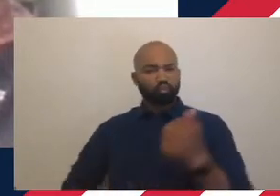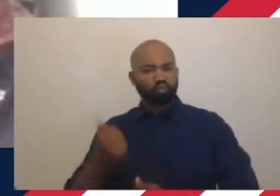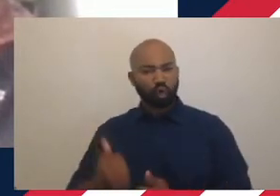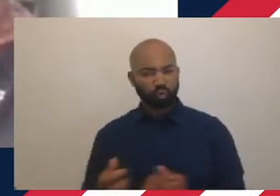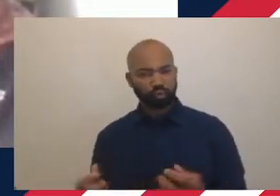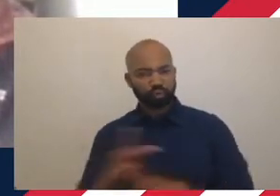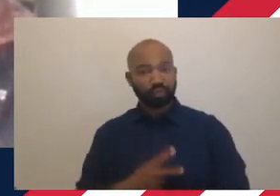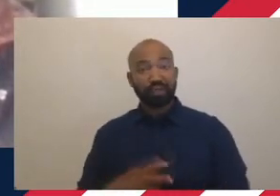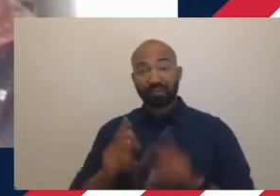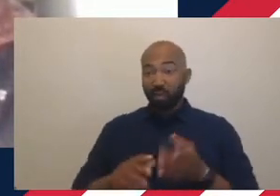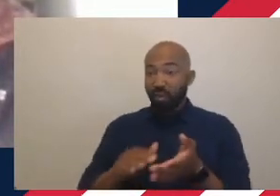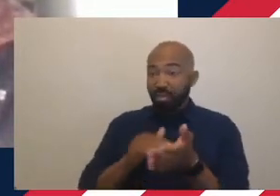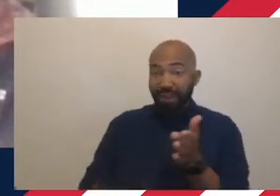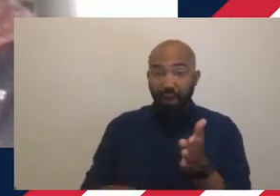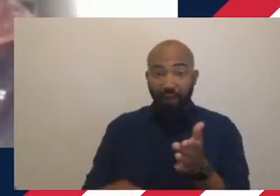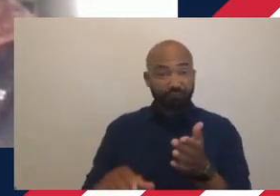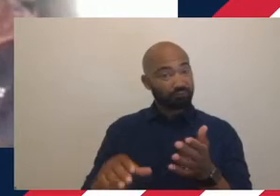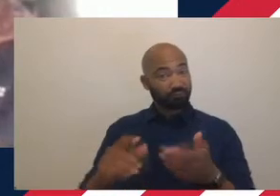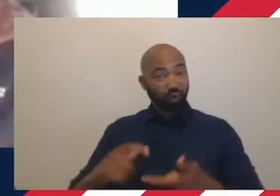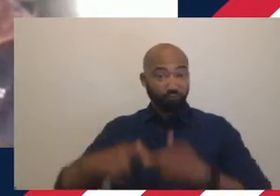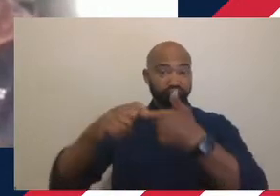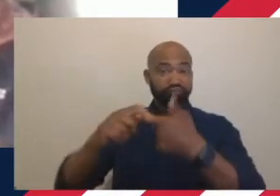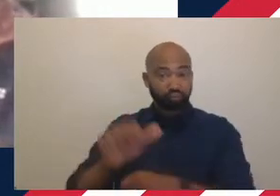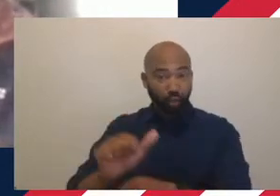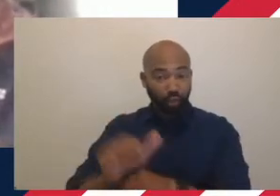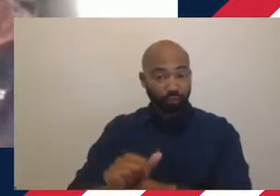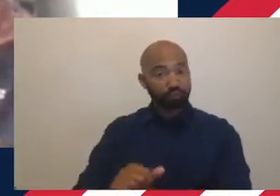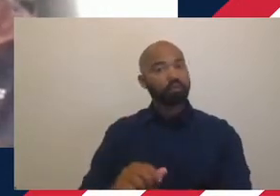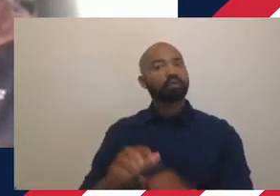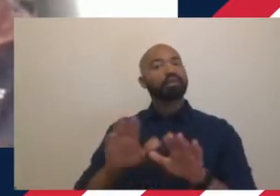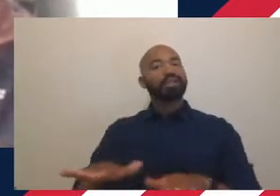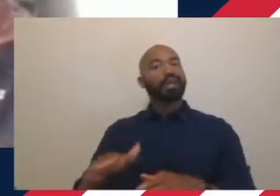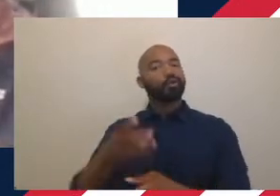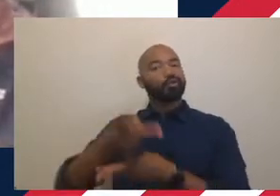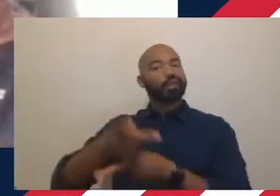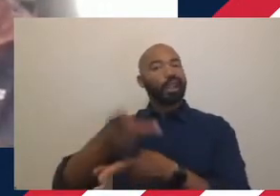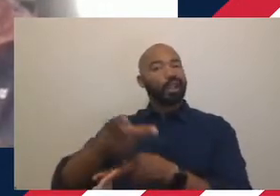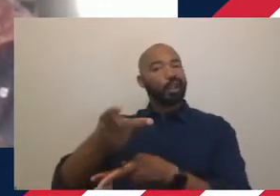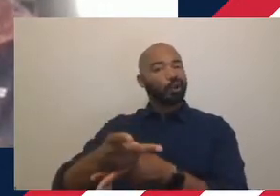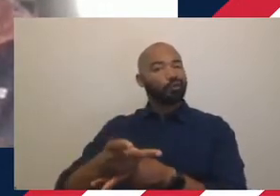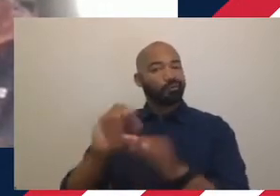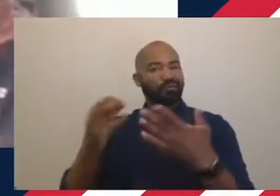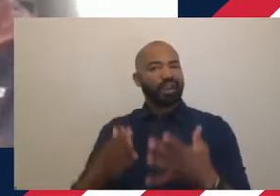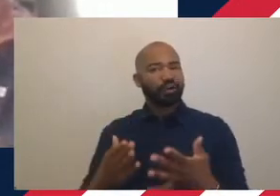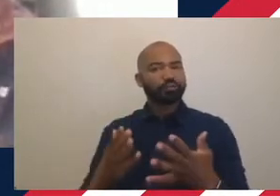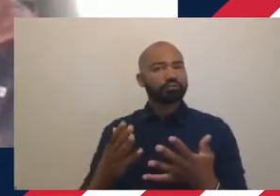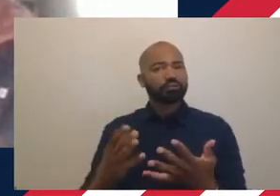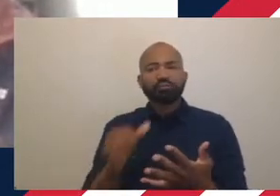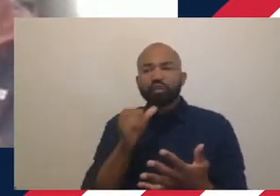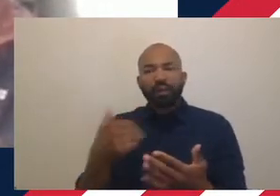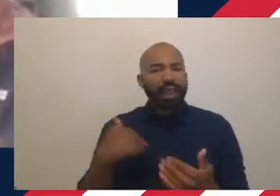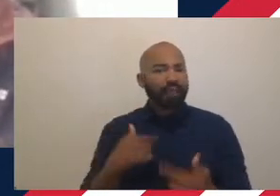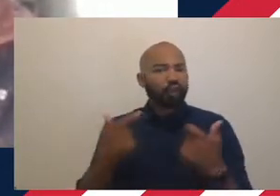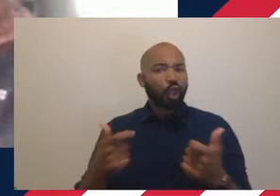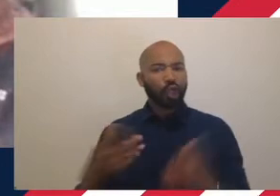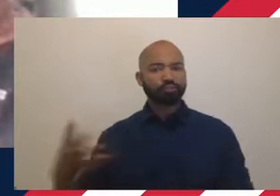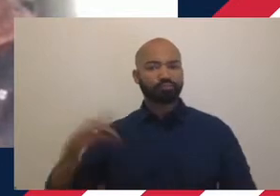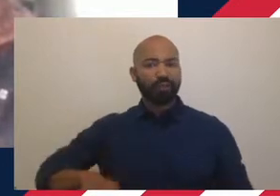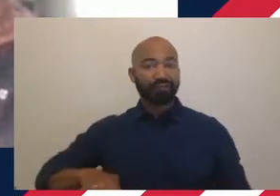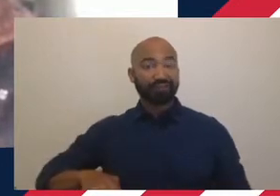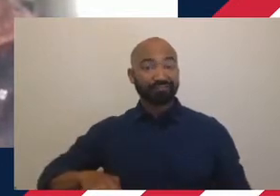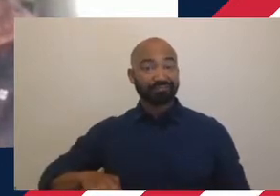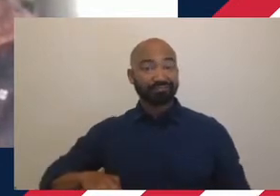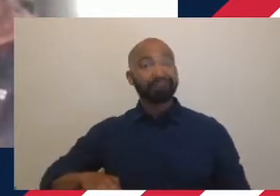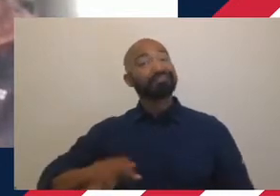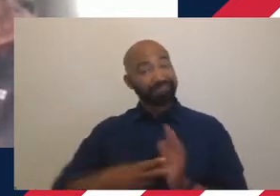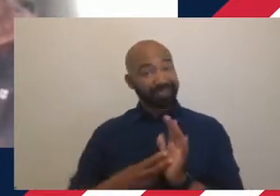or furloughed. And because the childcare providers operate on such a thin margin, many will close their doors forever.